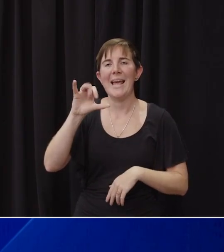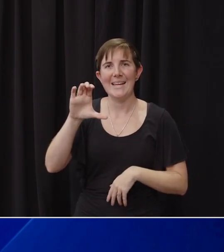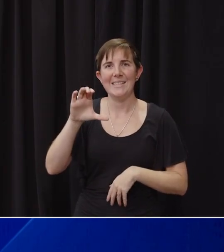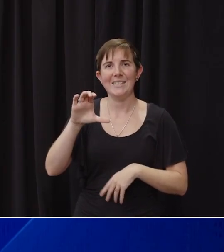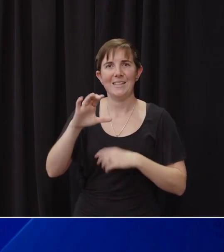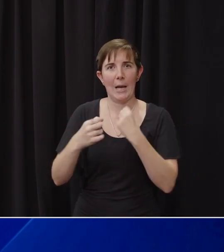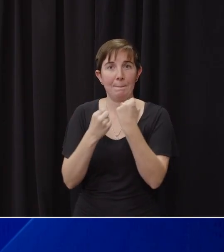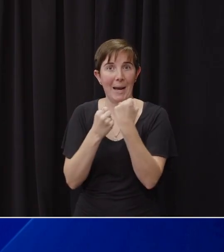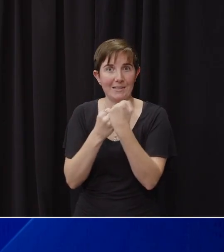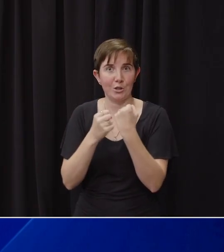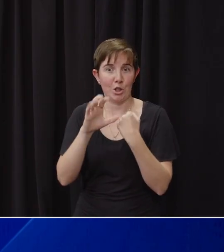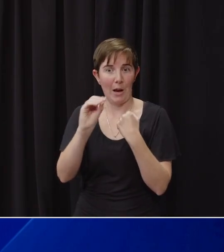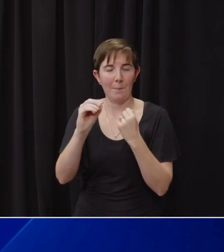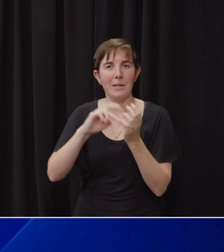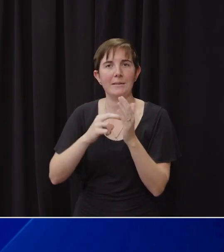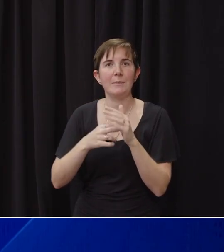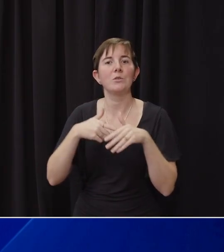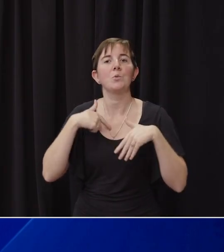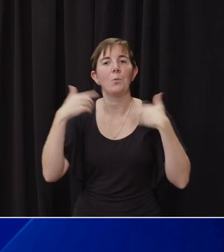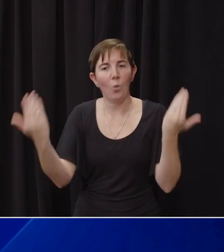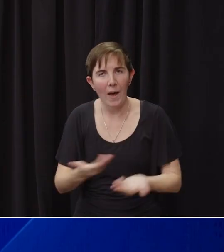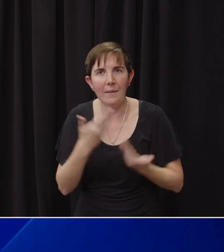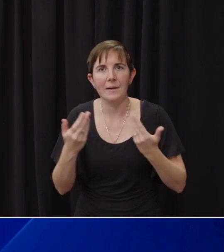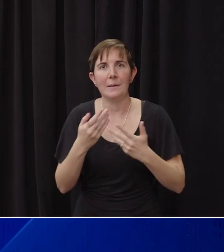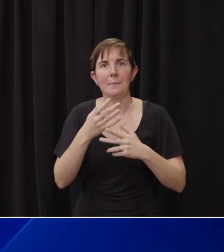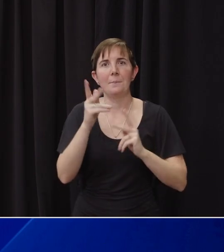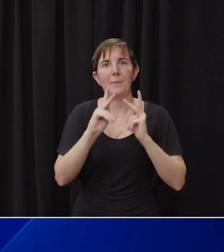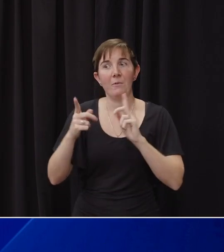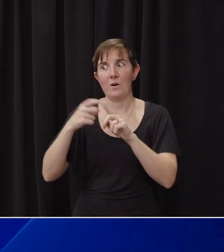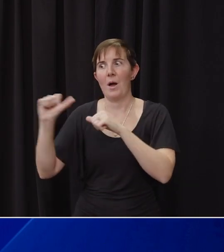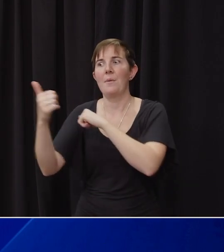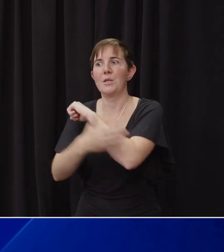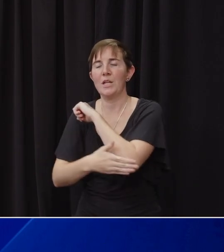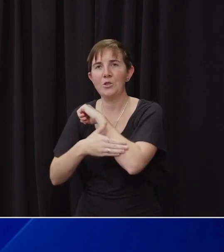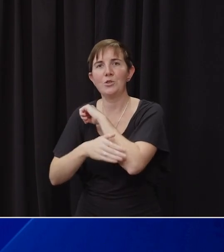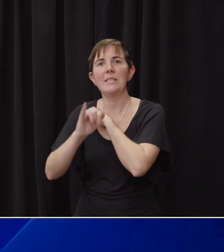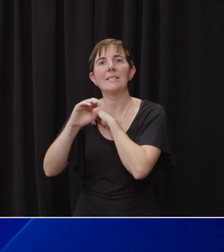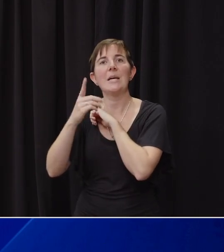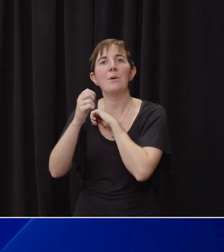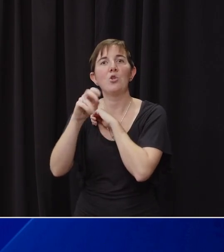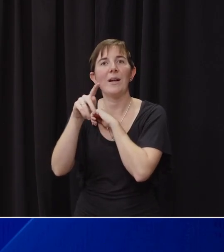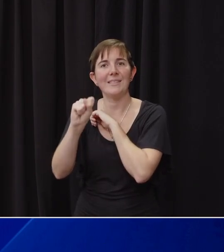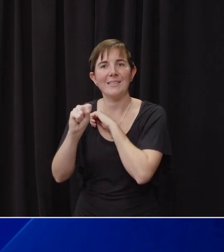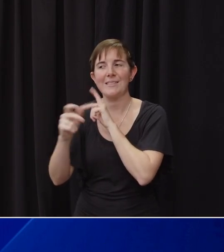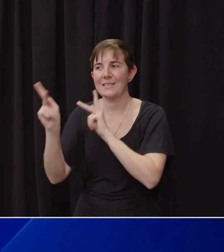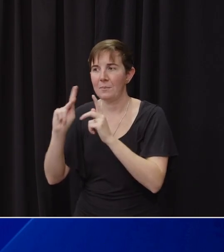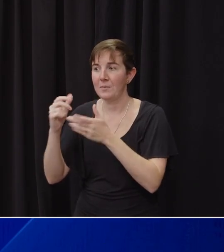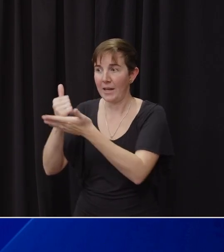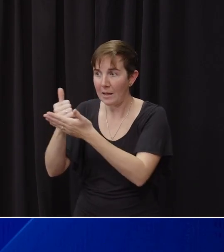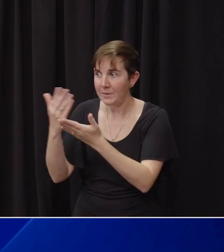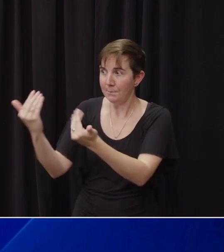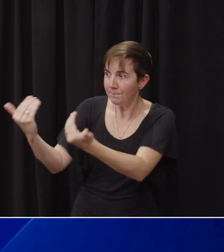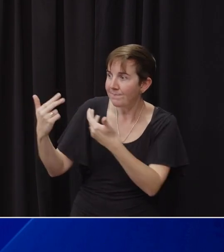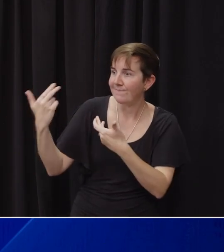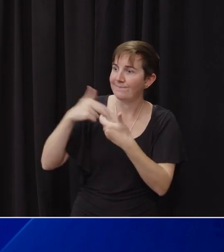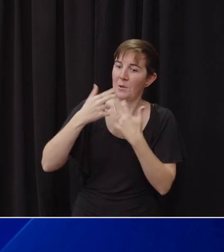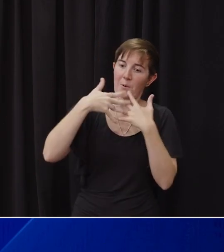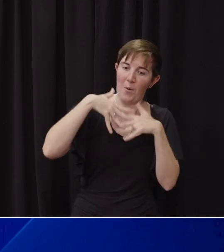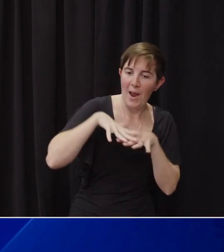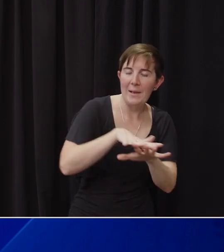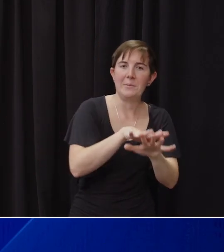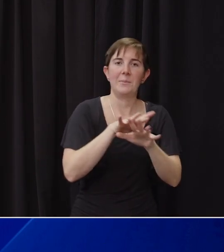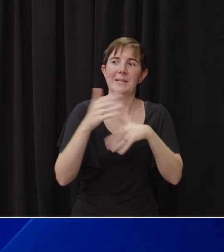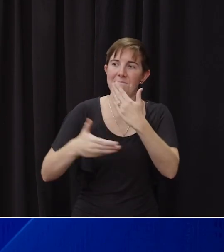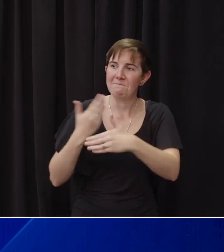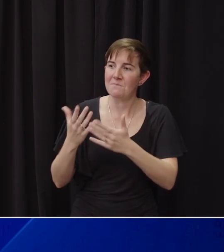that's all about welcoming immigrants to St. Louis City and helping them feel welcome, helping them acclimate, helping them be successful.